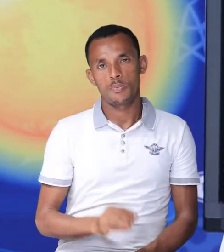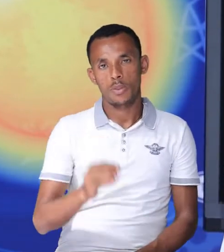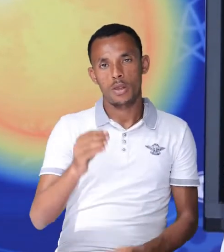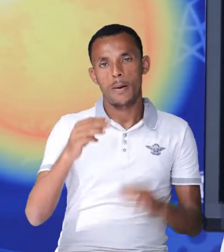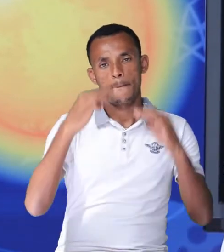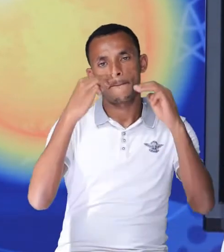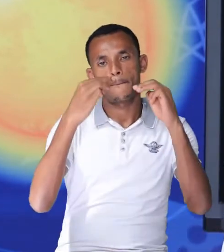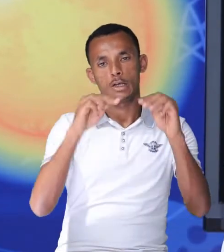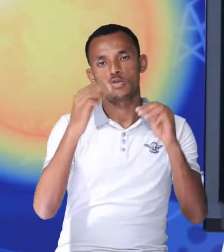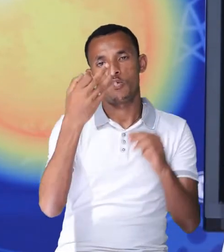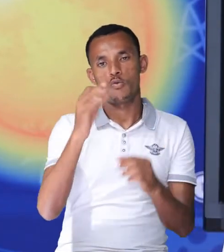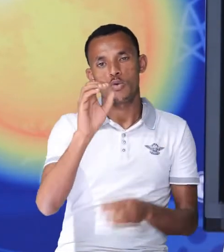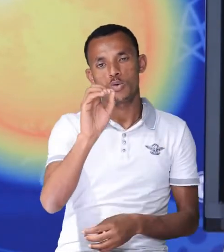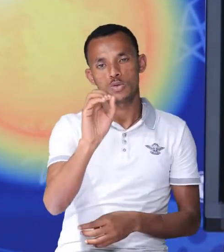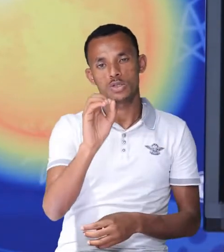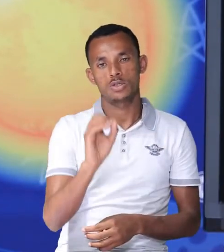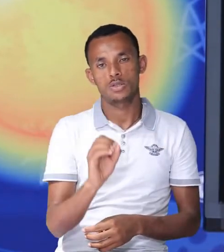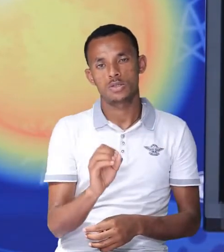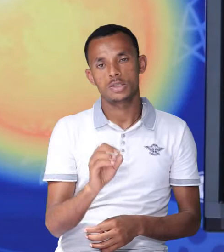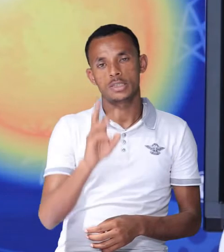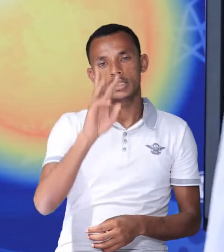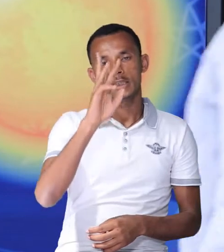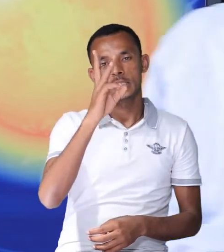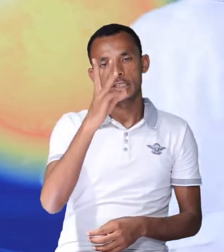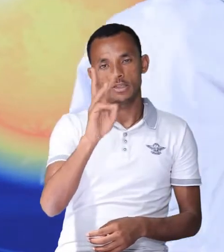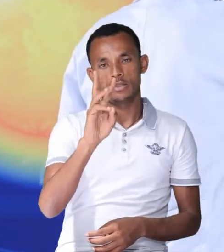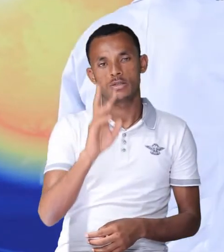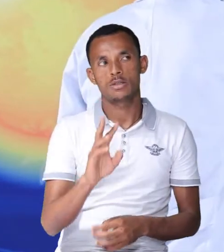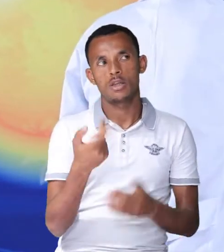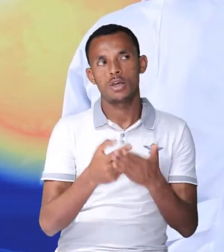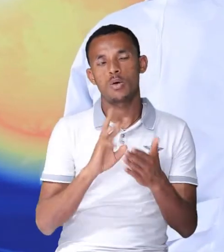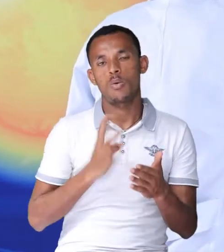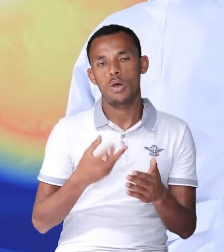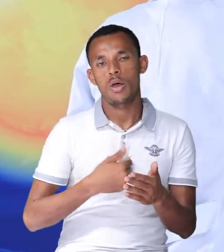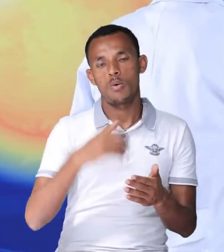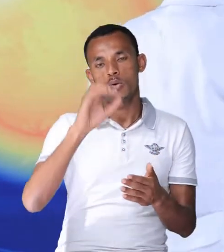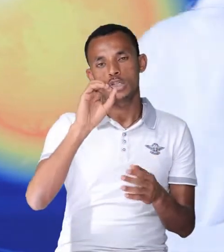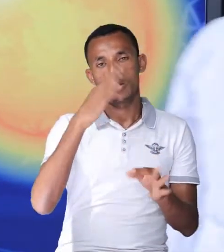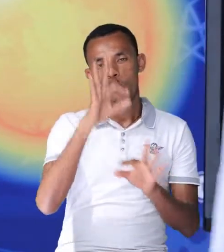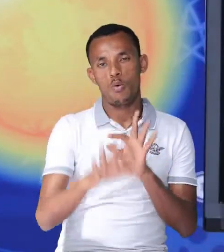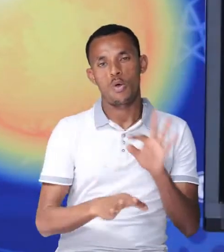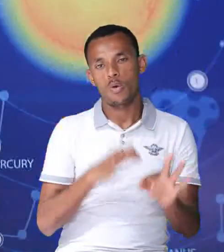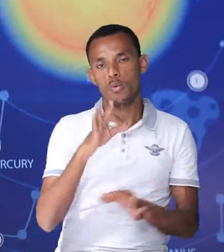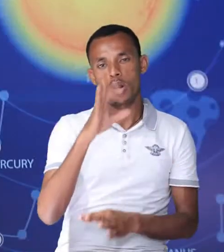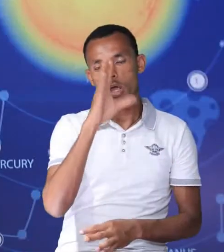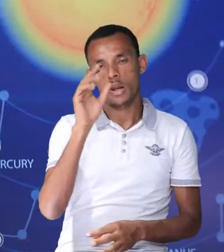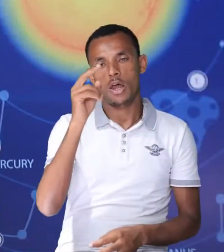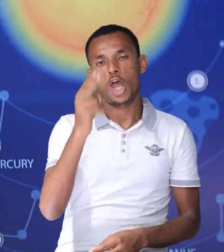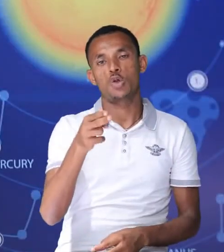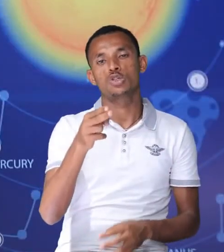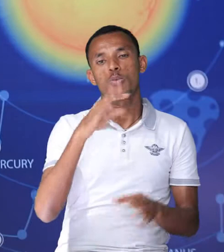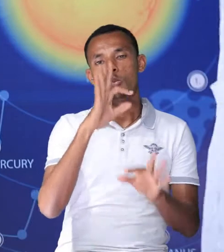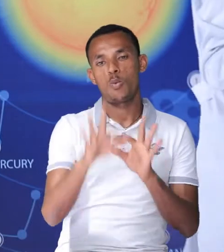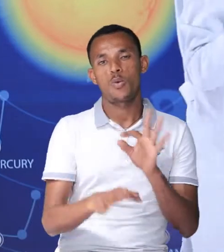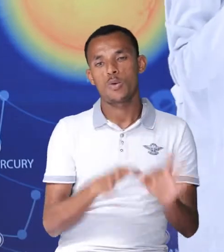mass of oxygen is 60. Okay, here we have oxygen molecule and hydrogen molecule.